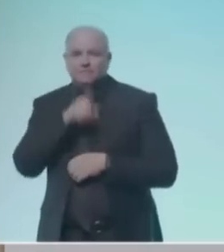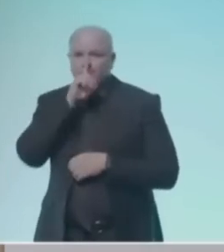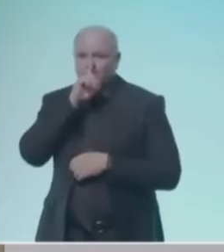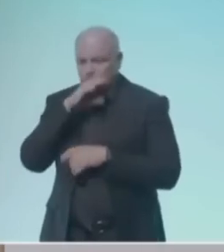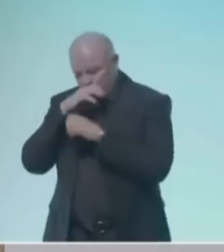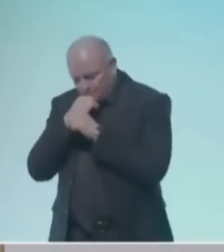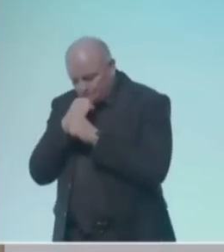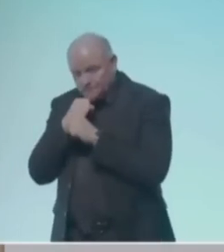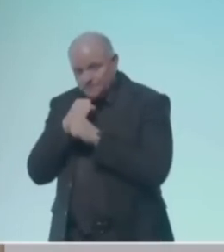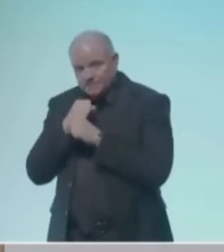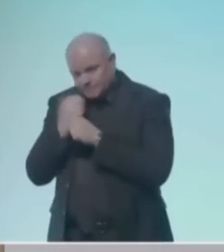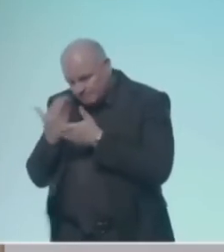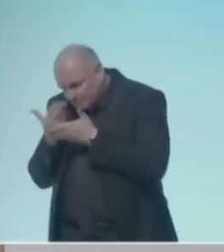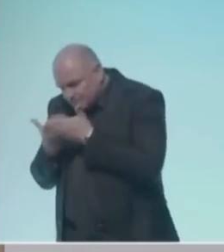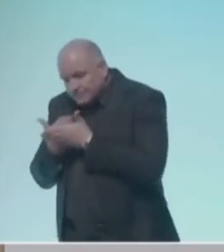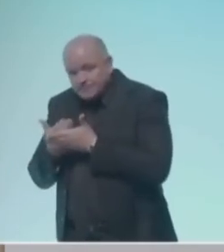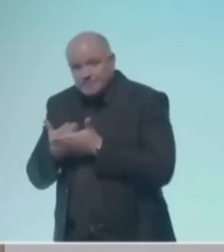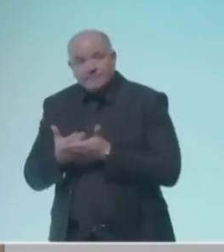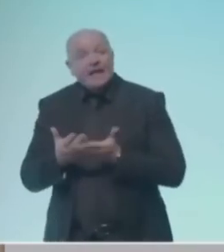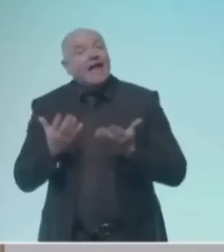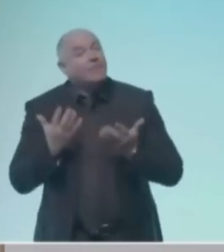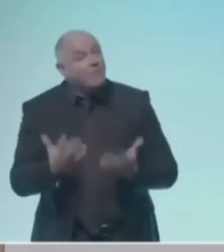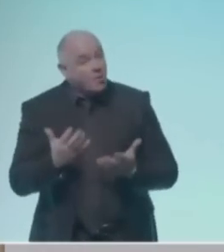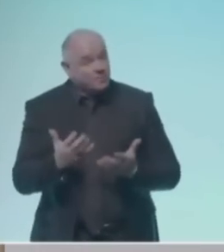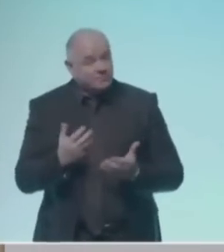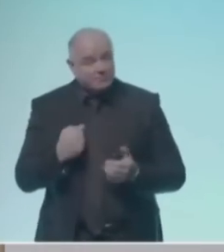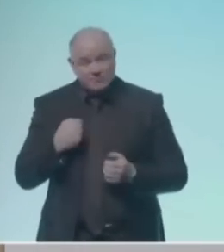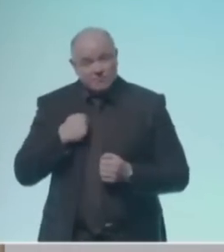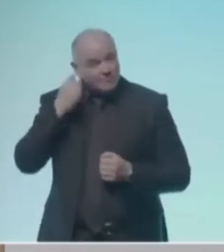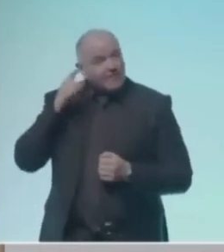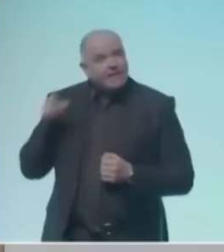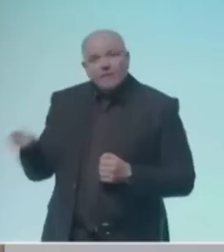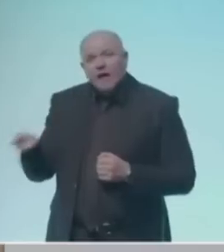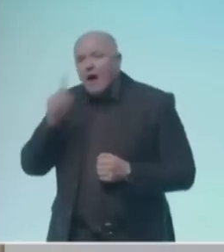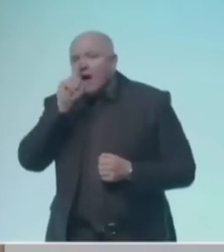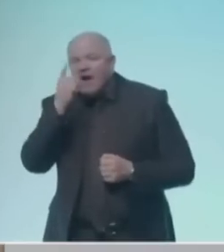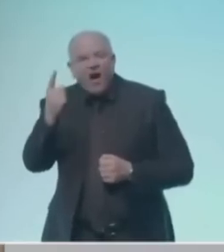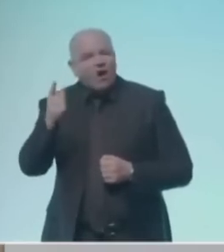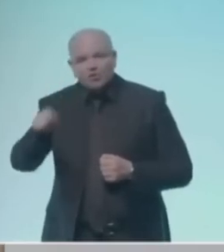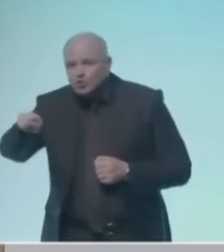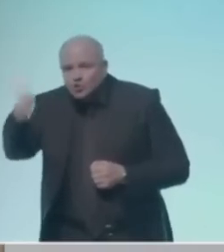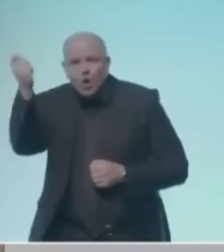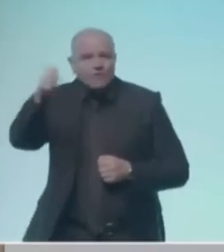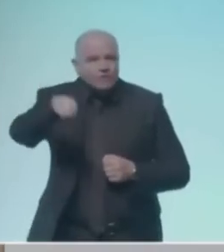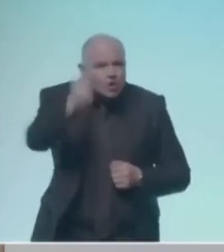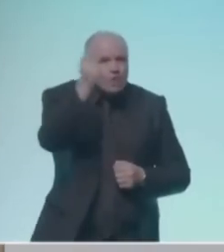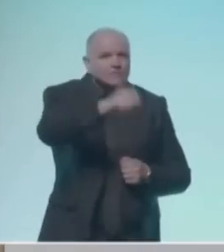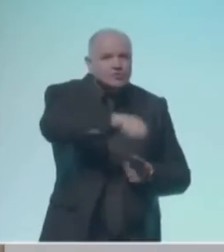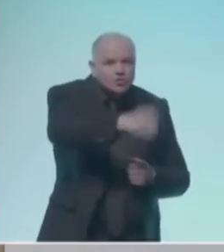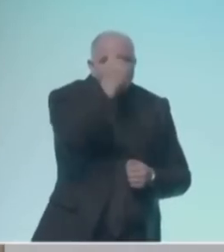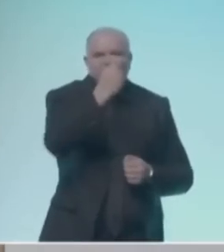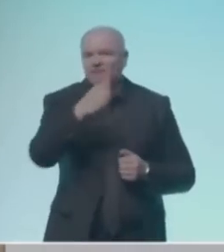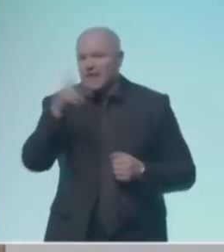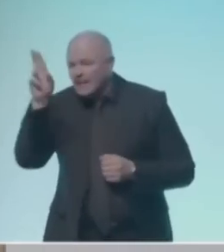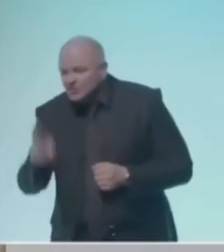we do not think that they currently have the capability to cause widespread damage to our infrastructure in